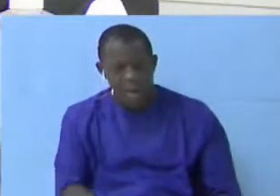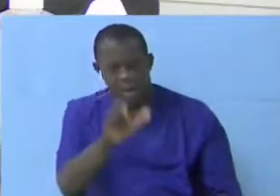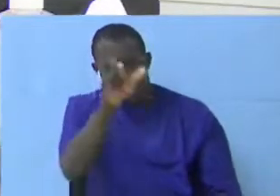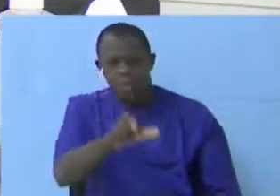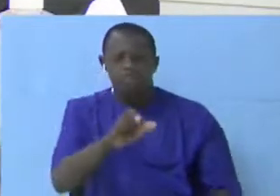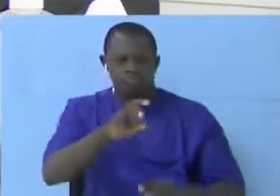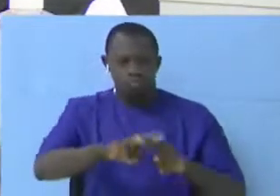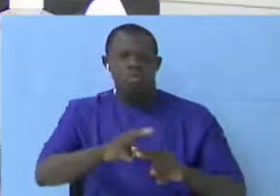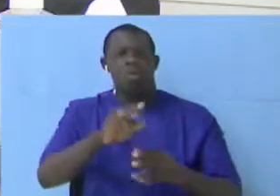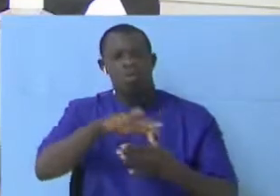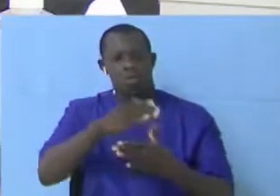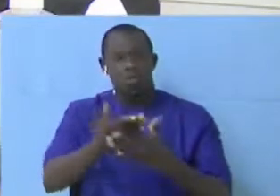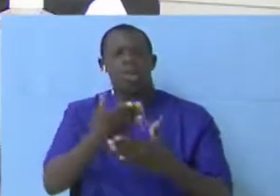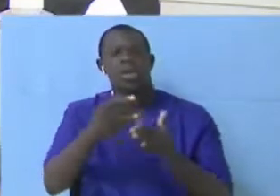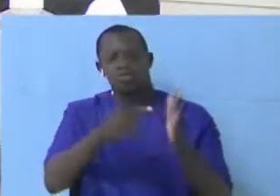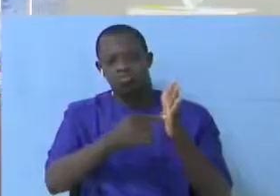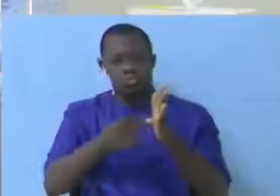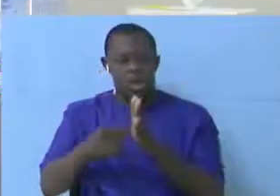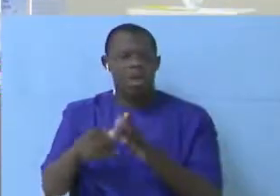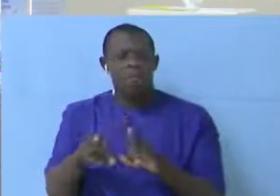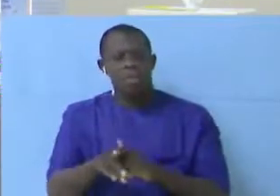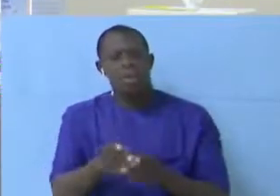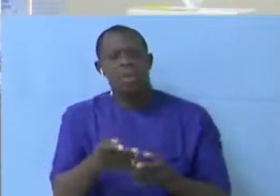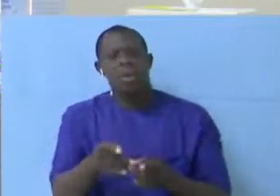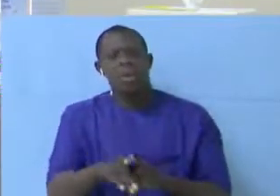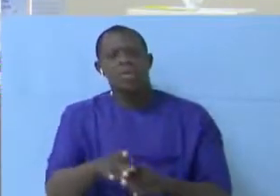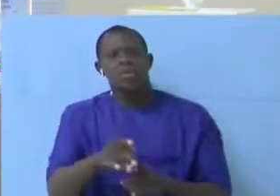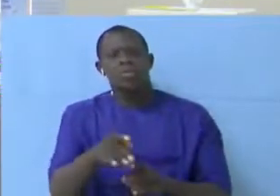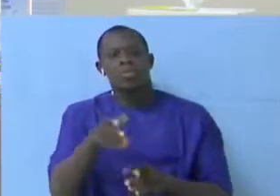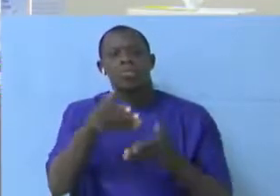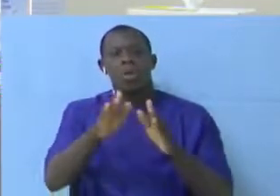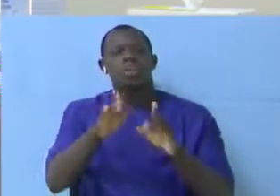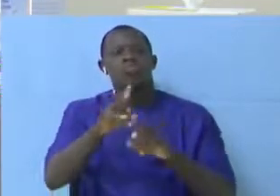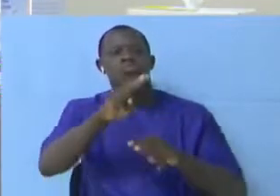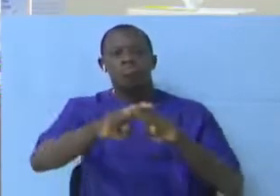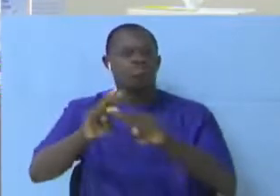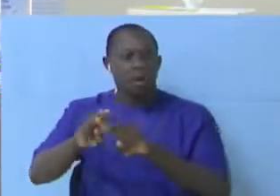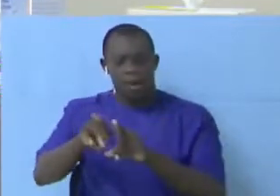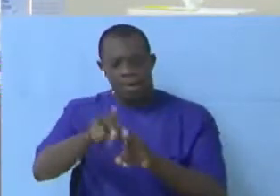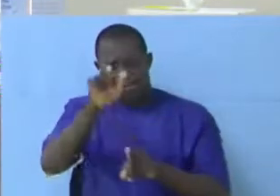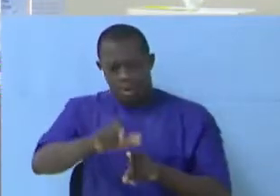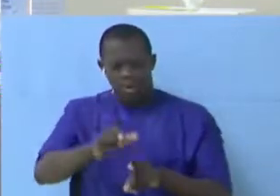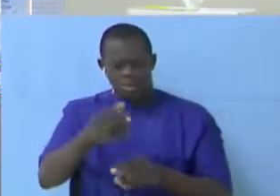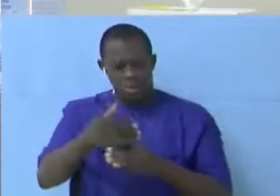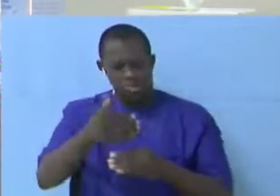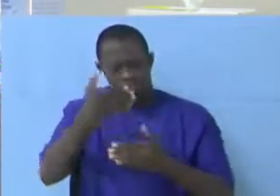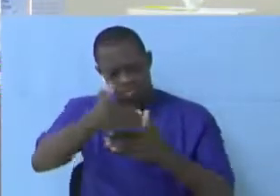You sit one in between the legs of the other. Exactly.